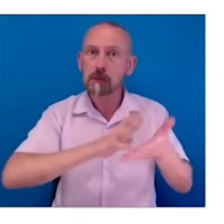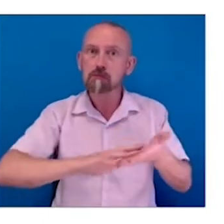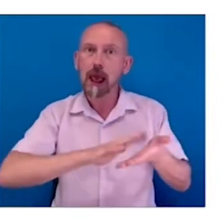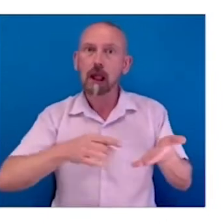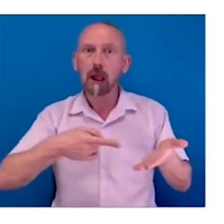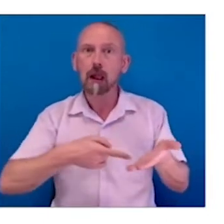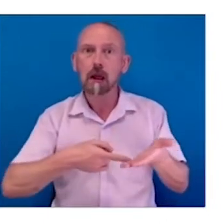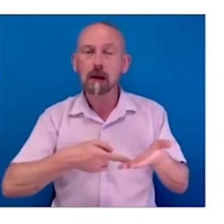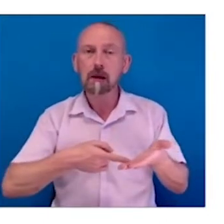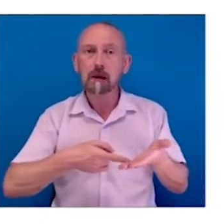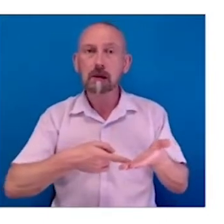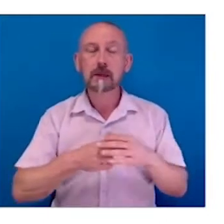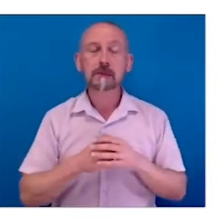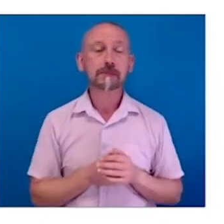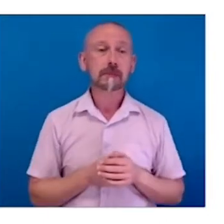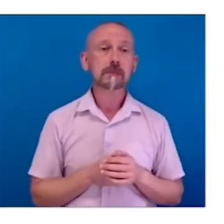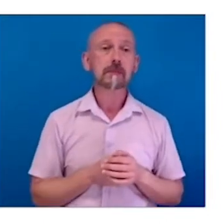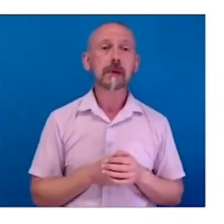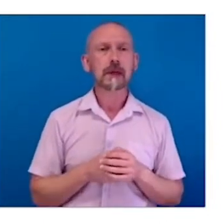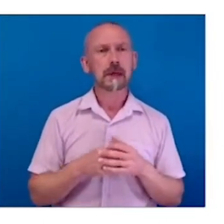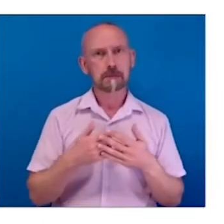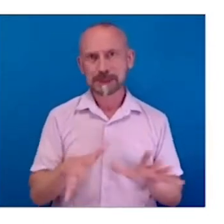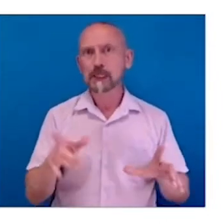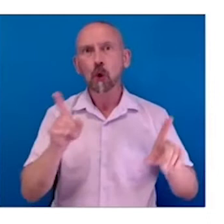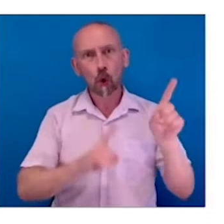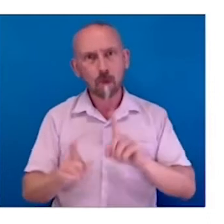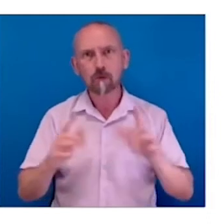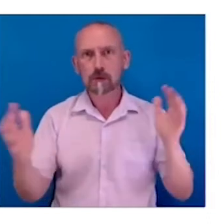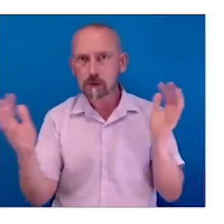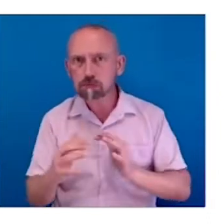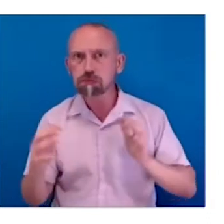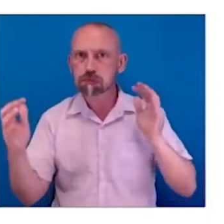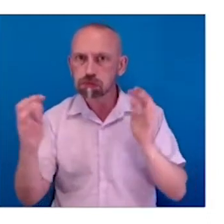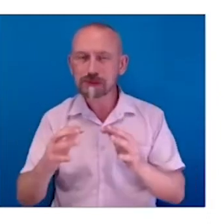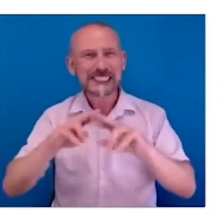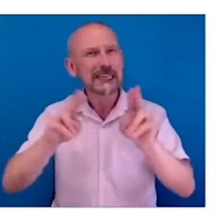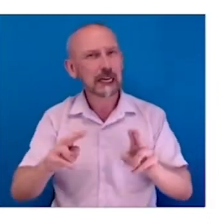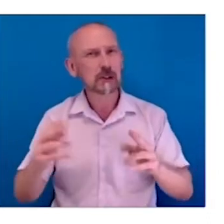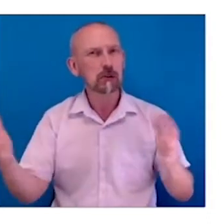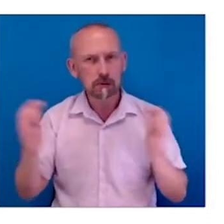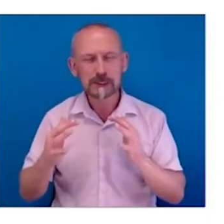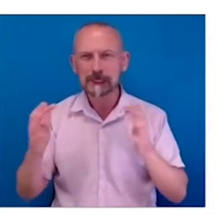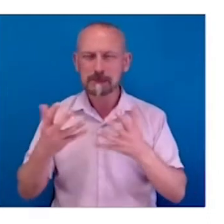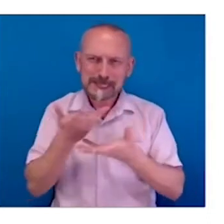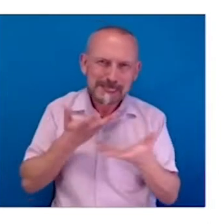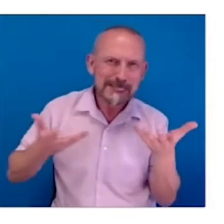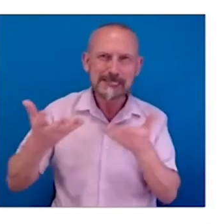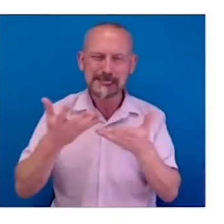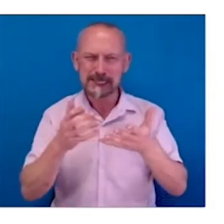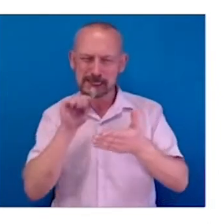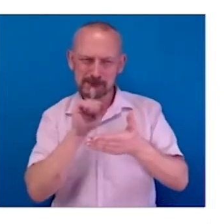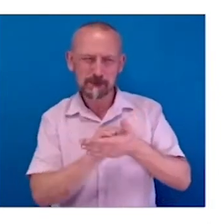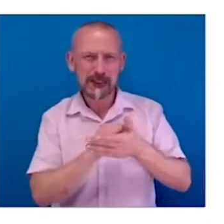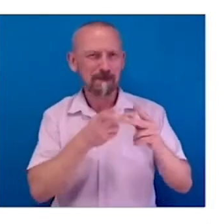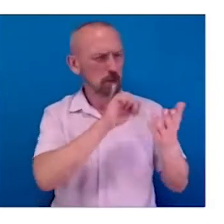many international conferences which have settled the finer points of interpreting printed symbols for transcription